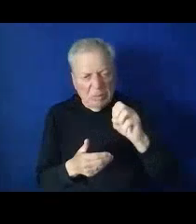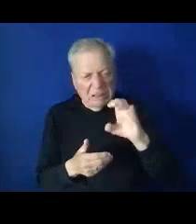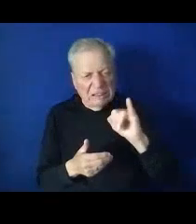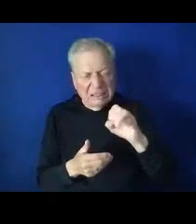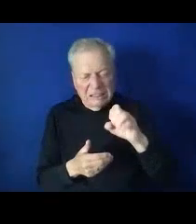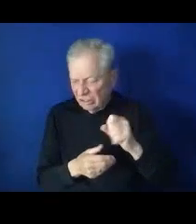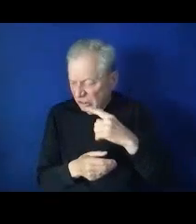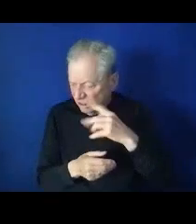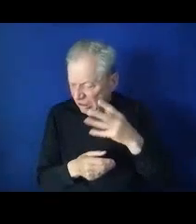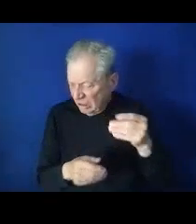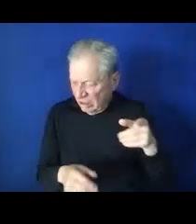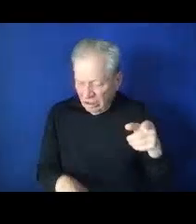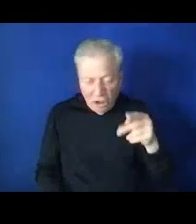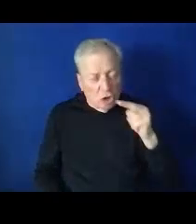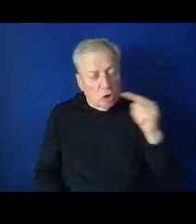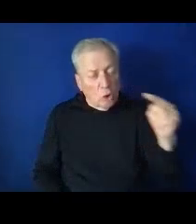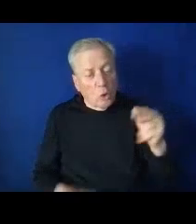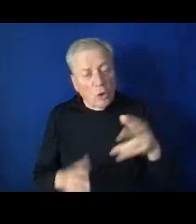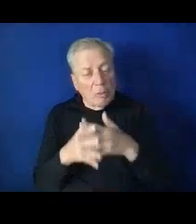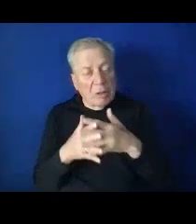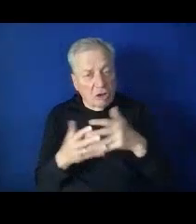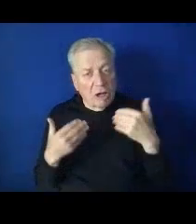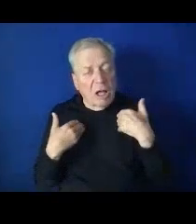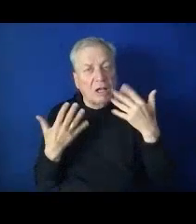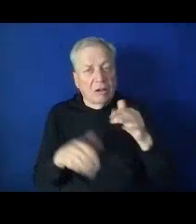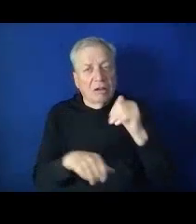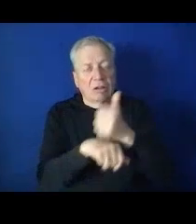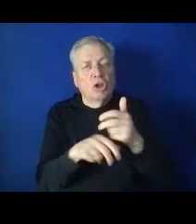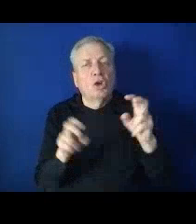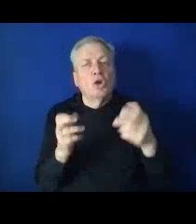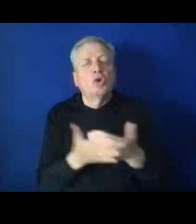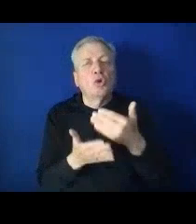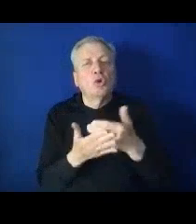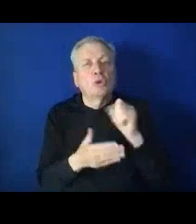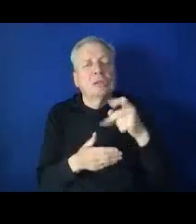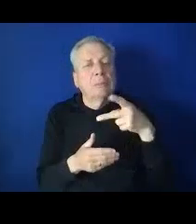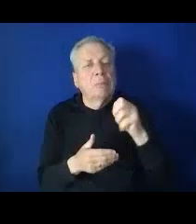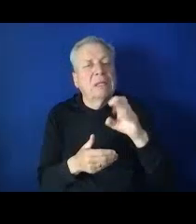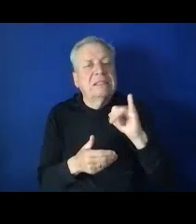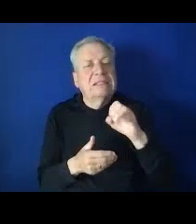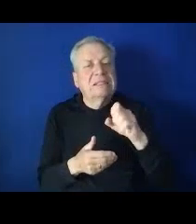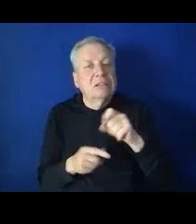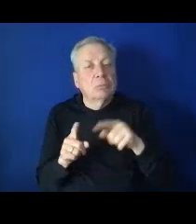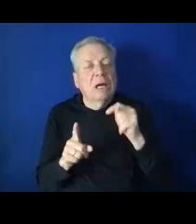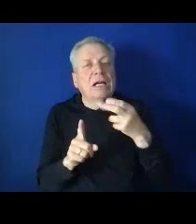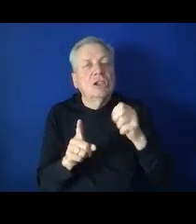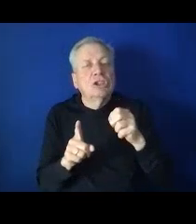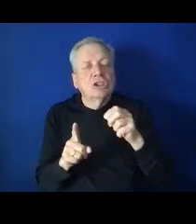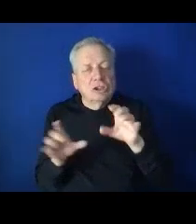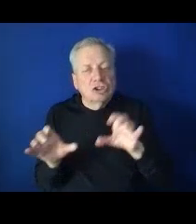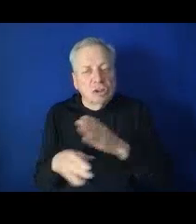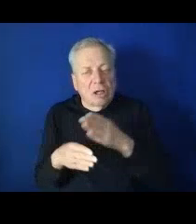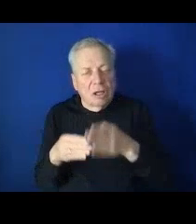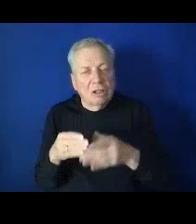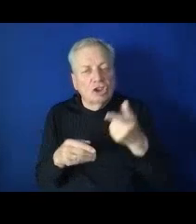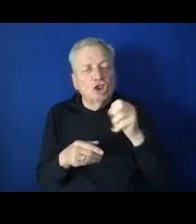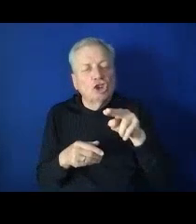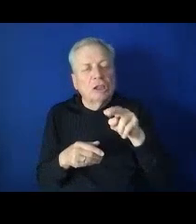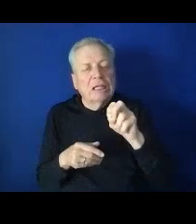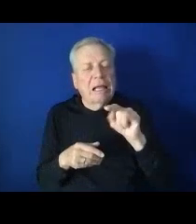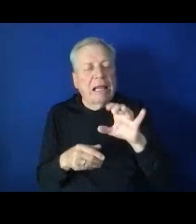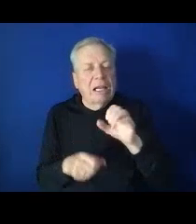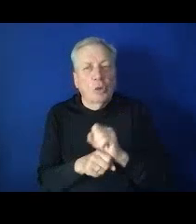of North America has actually even published it as a new species. But she's done the genetic work, and she has told me that